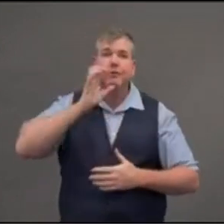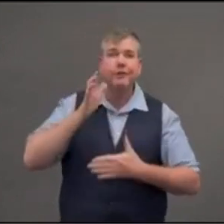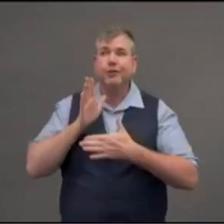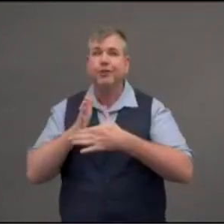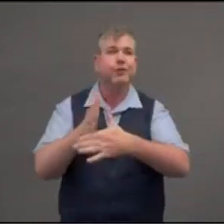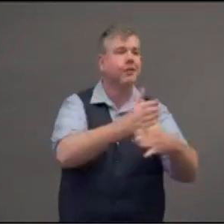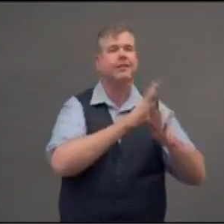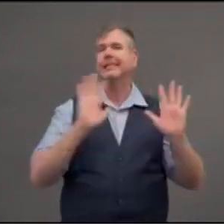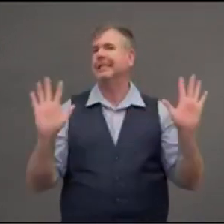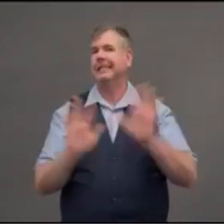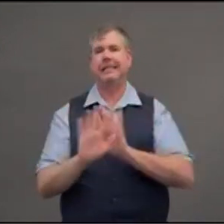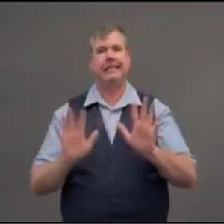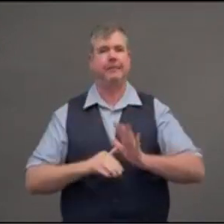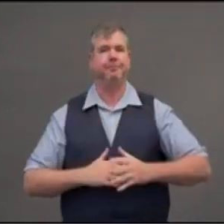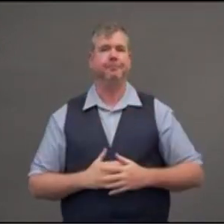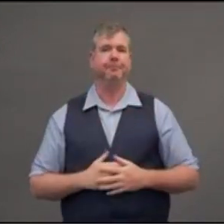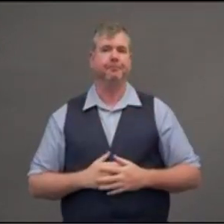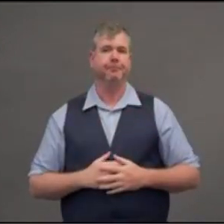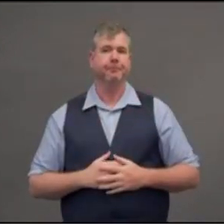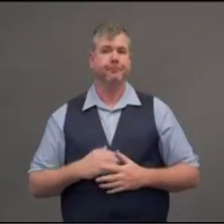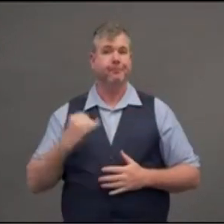please stay home.